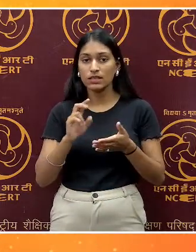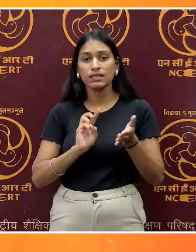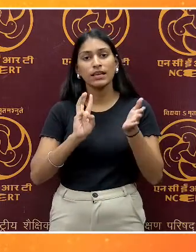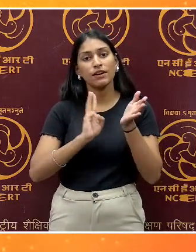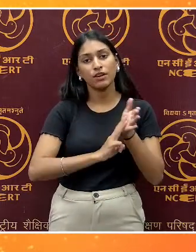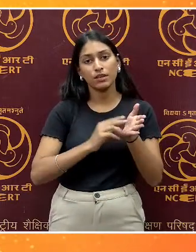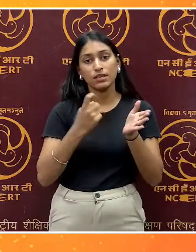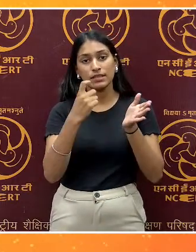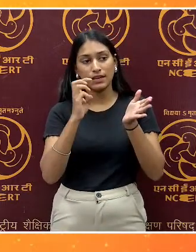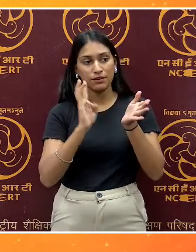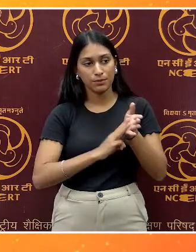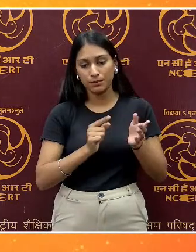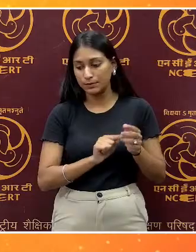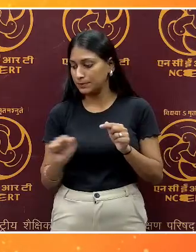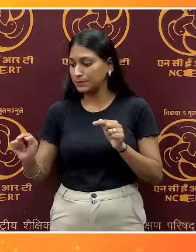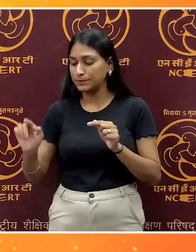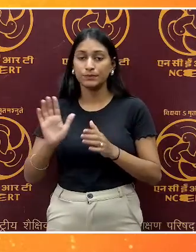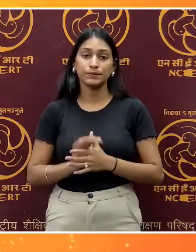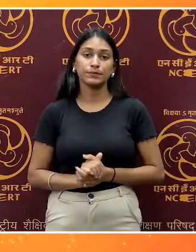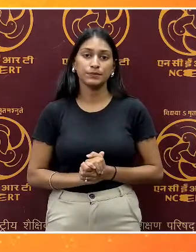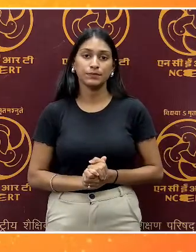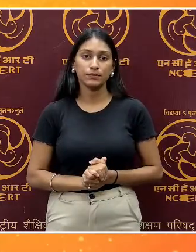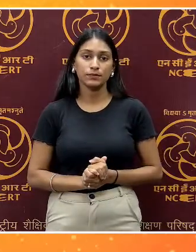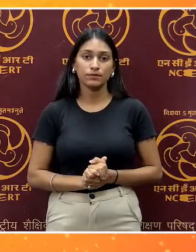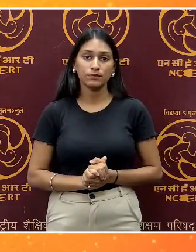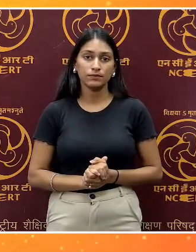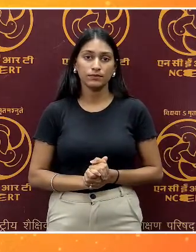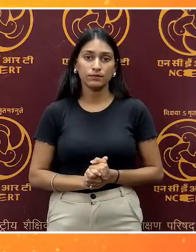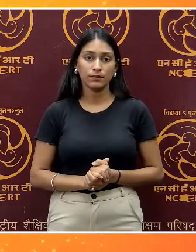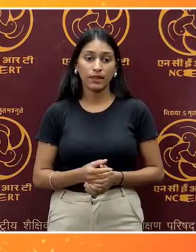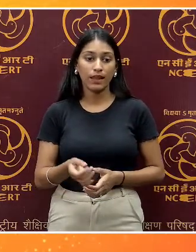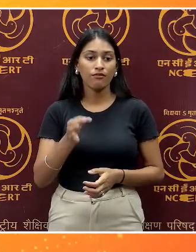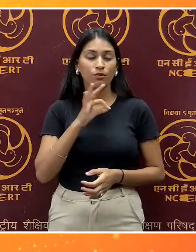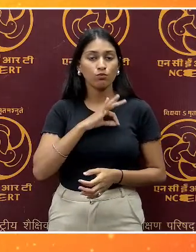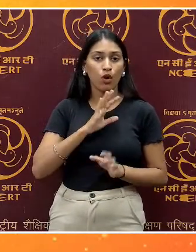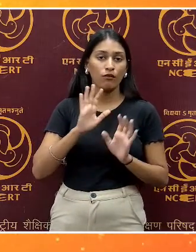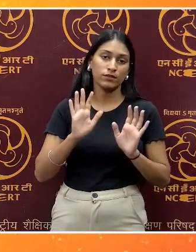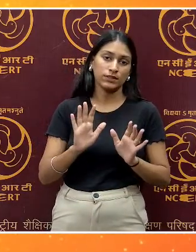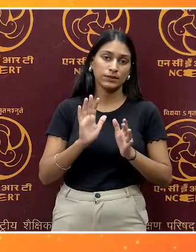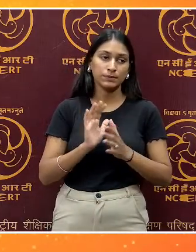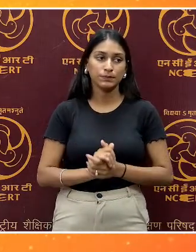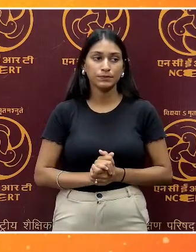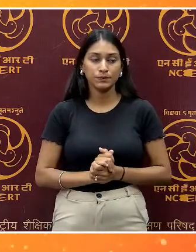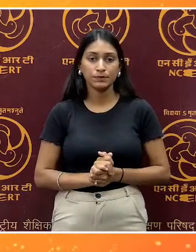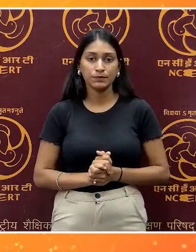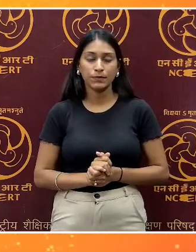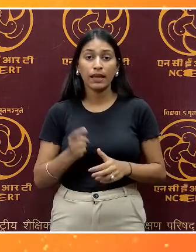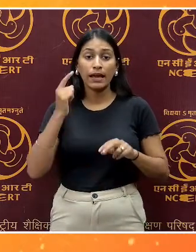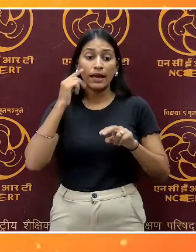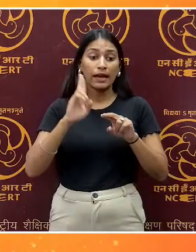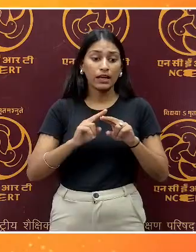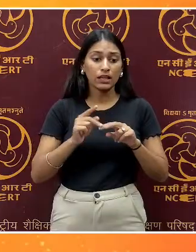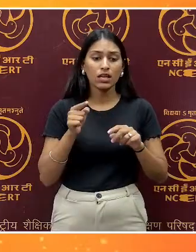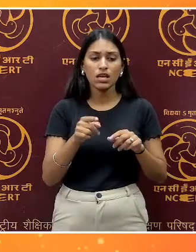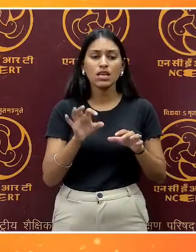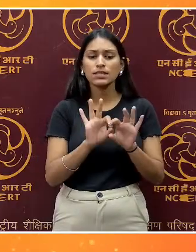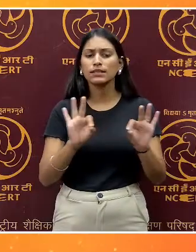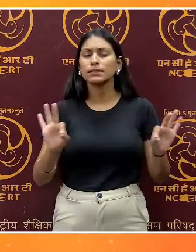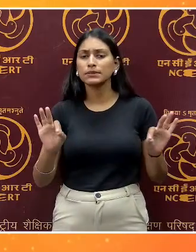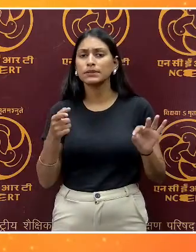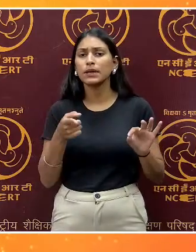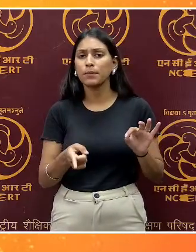check. Right. We will probe it and see if it is similar to scalar addition